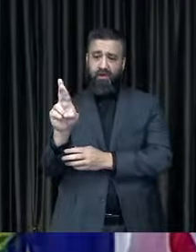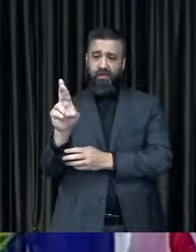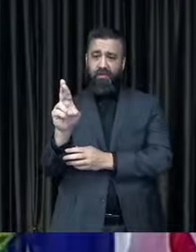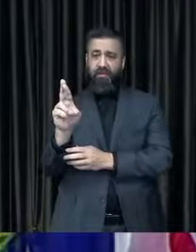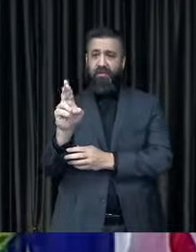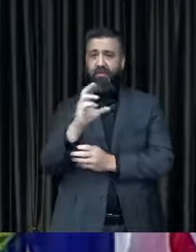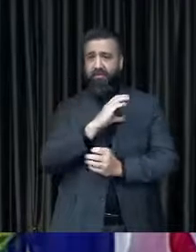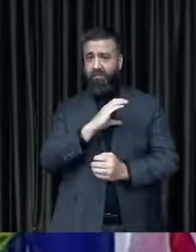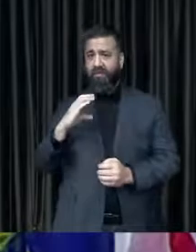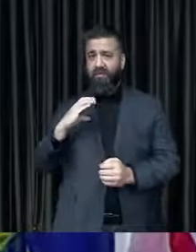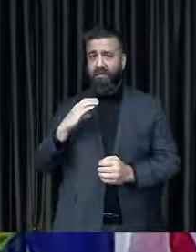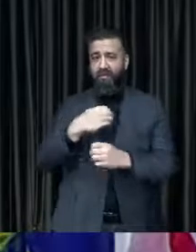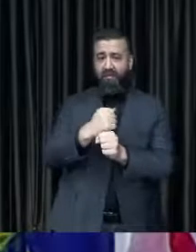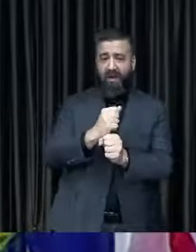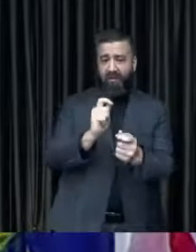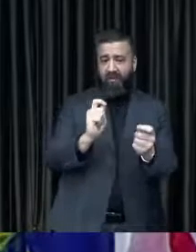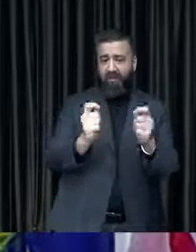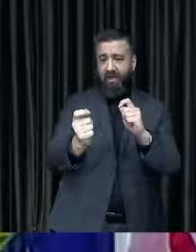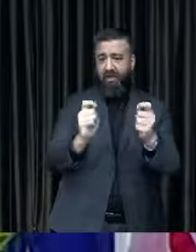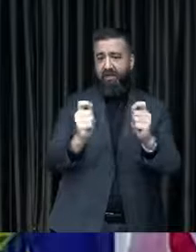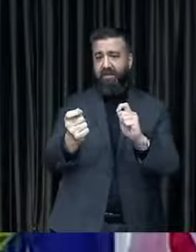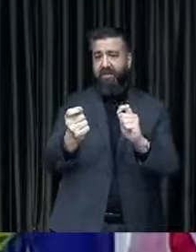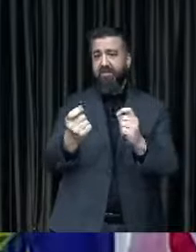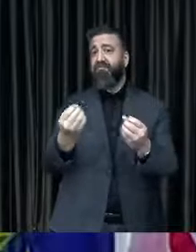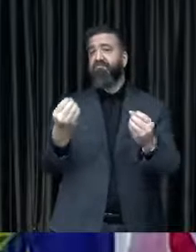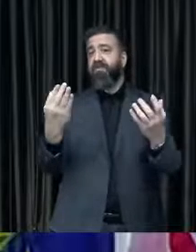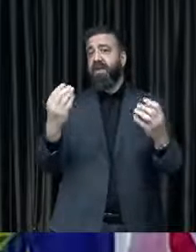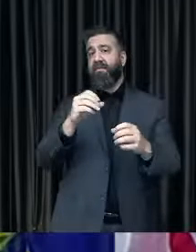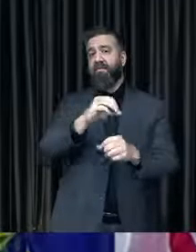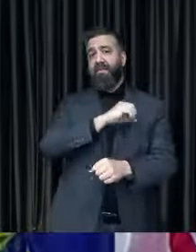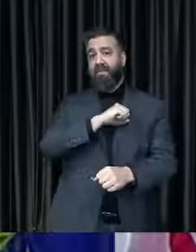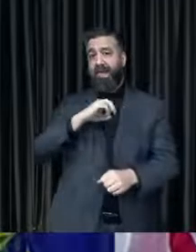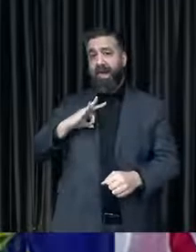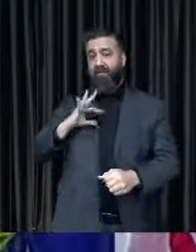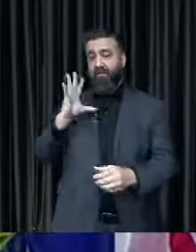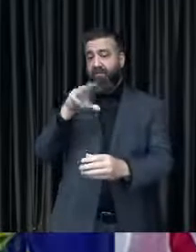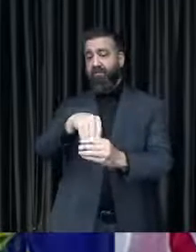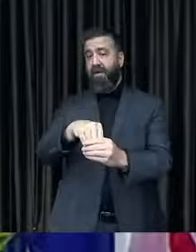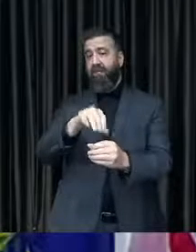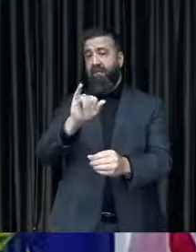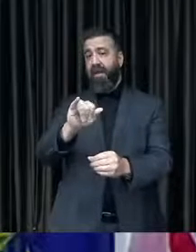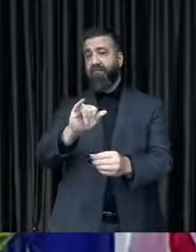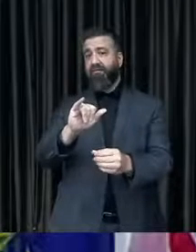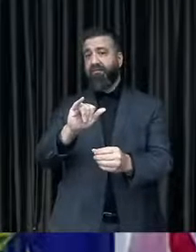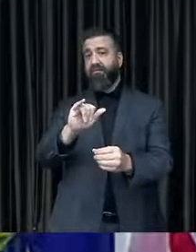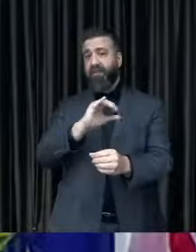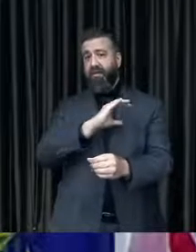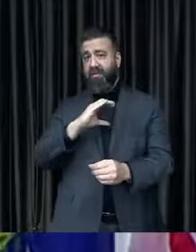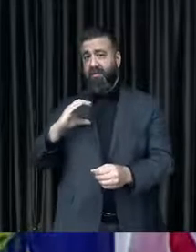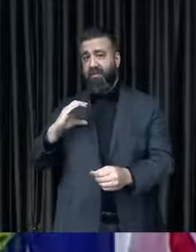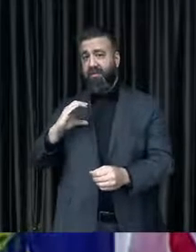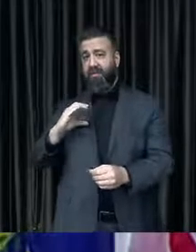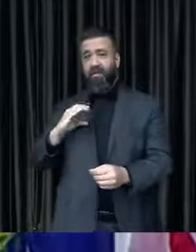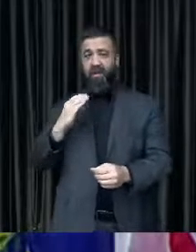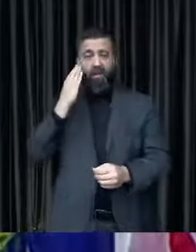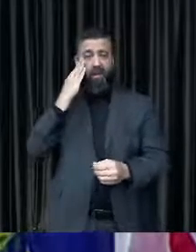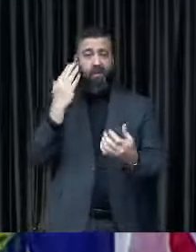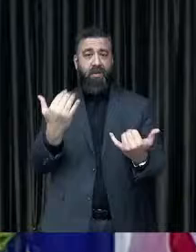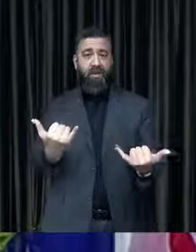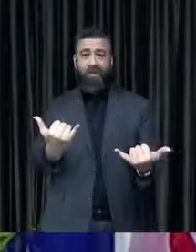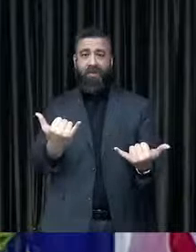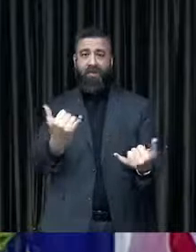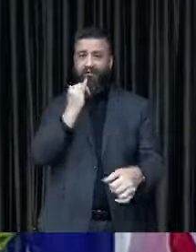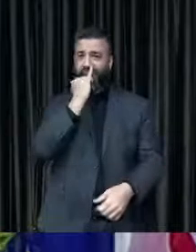amendments. Many of the council's staff were part of the Charter Commission, and we know now that there was an